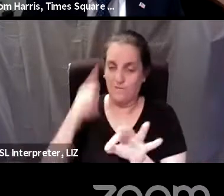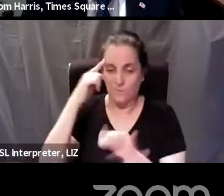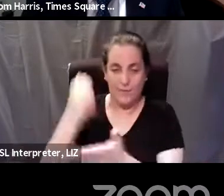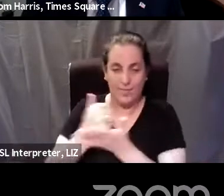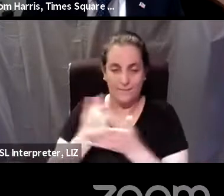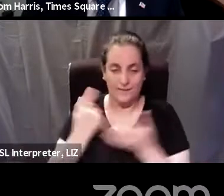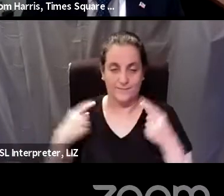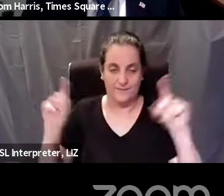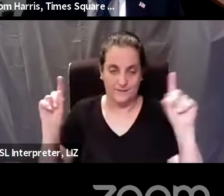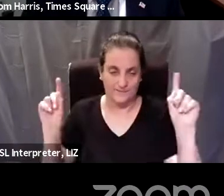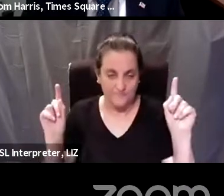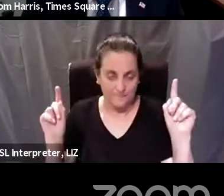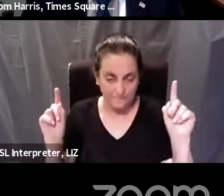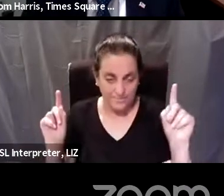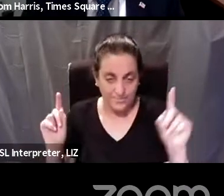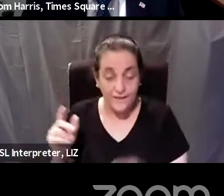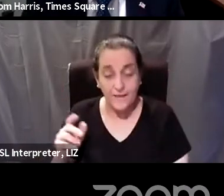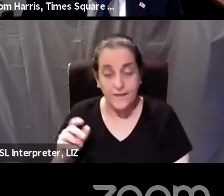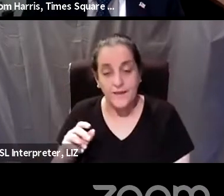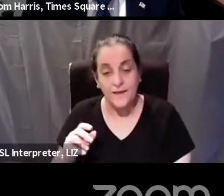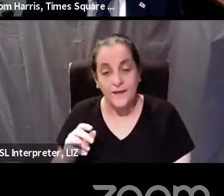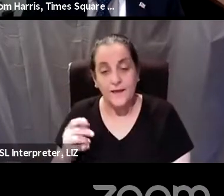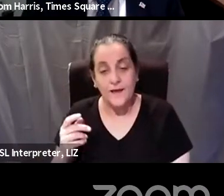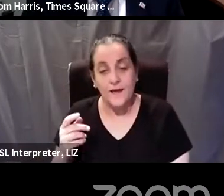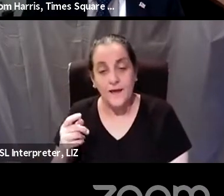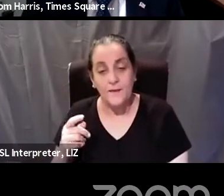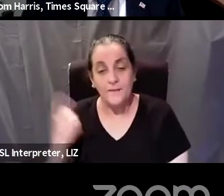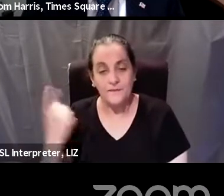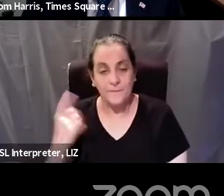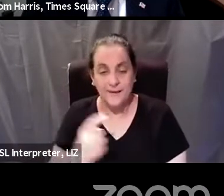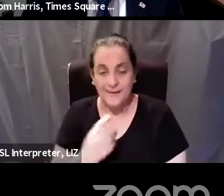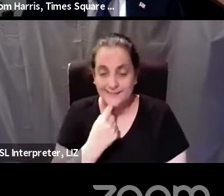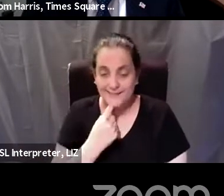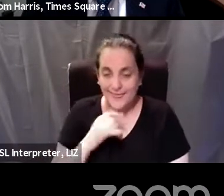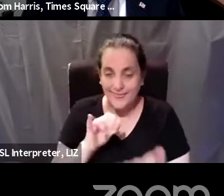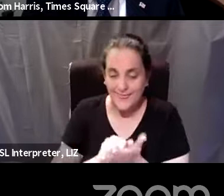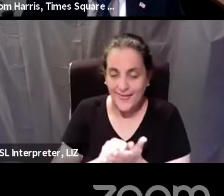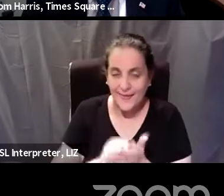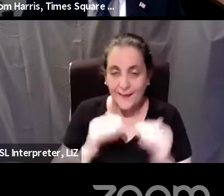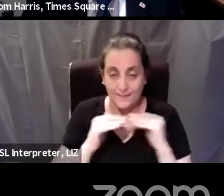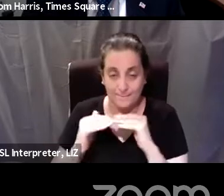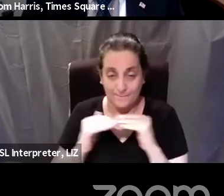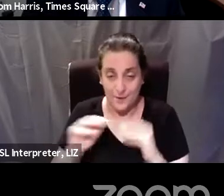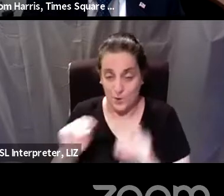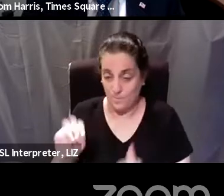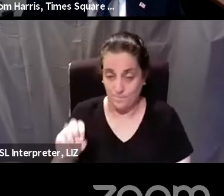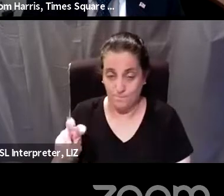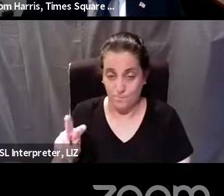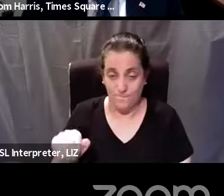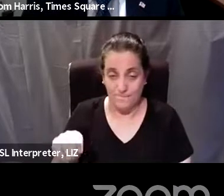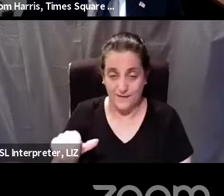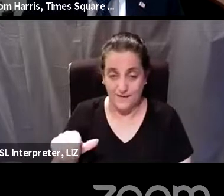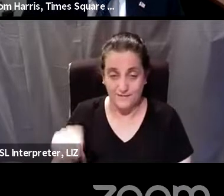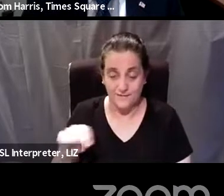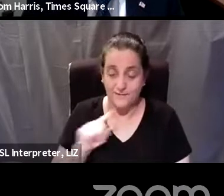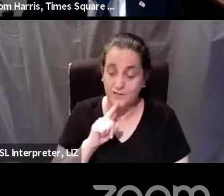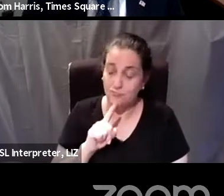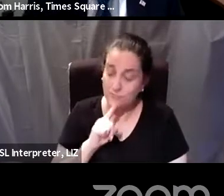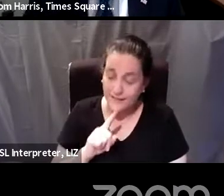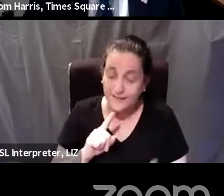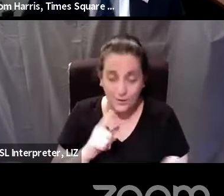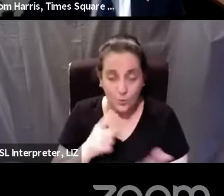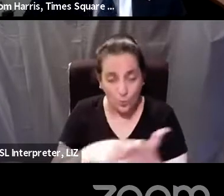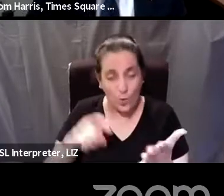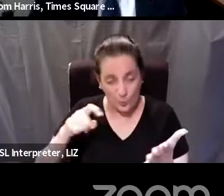is, you know, to somebody's point in the chat, you know, the peer movement is also, you know, what we need